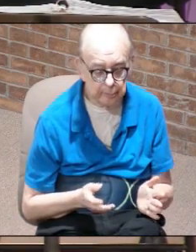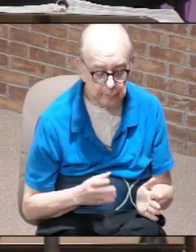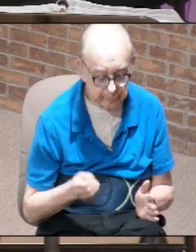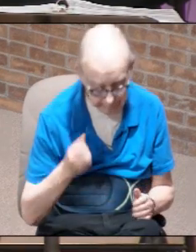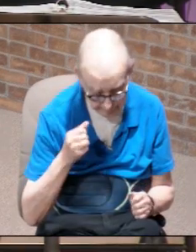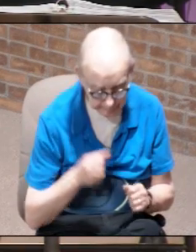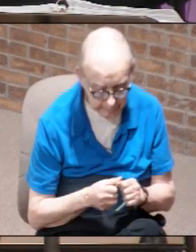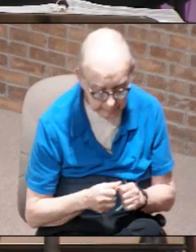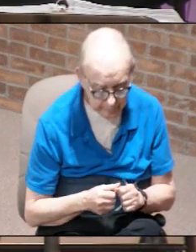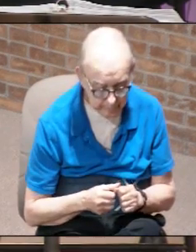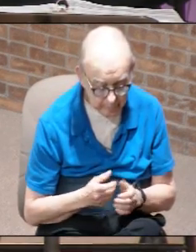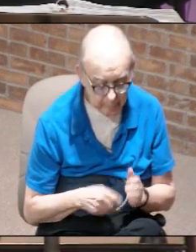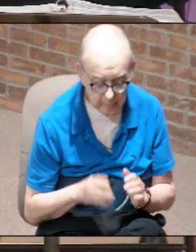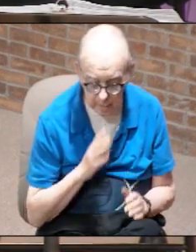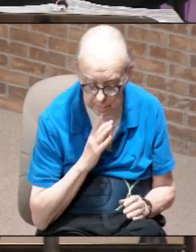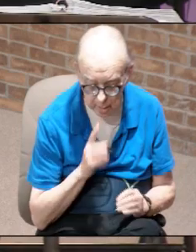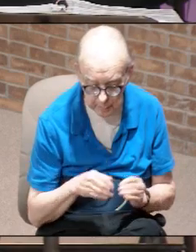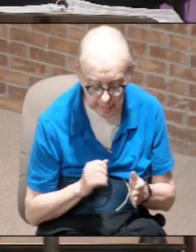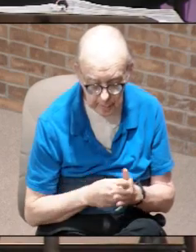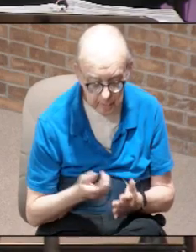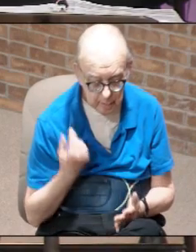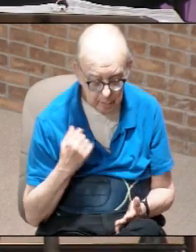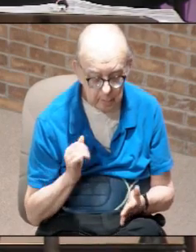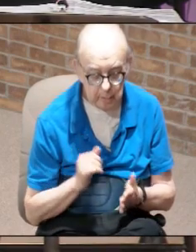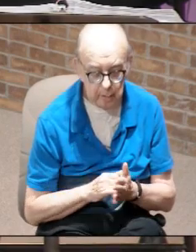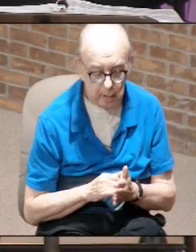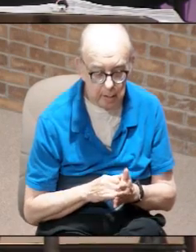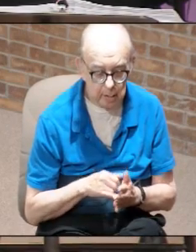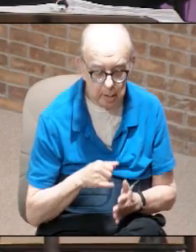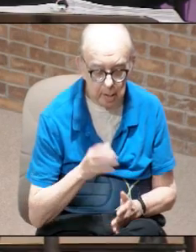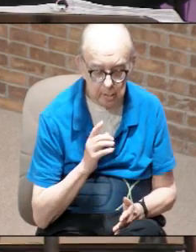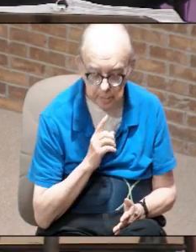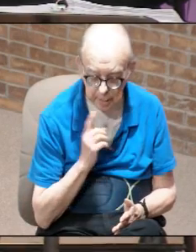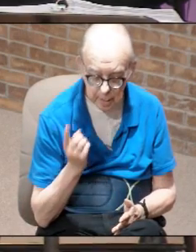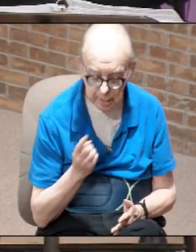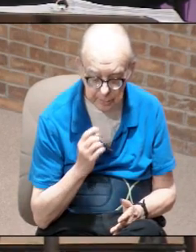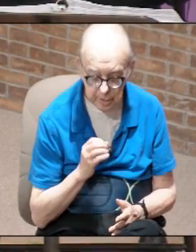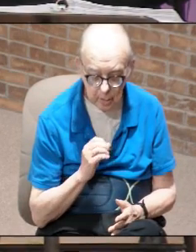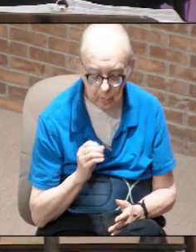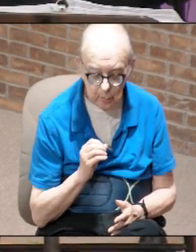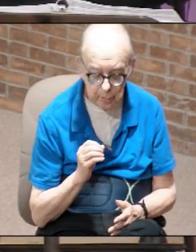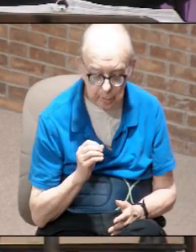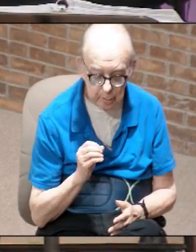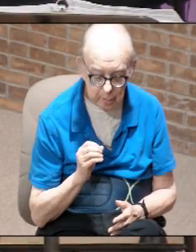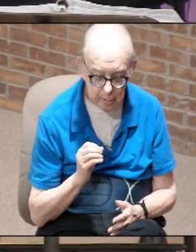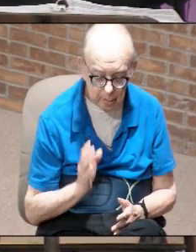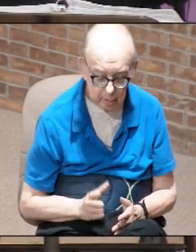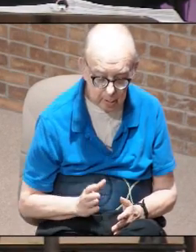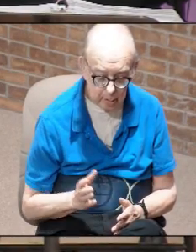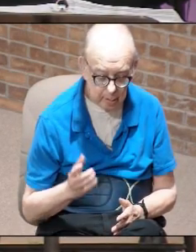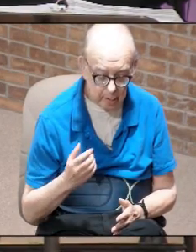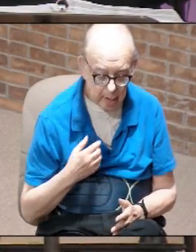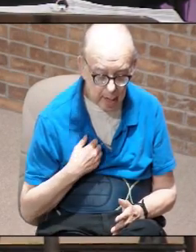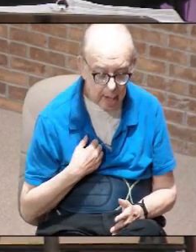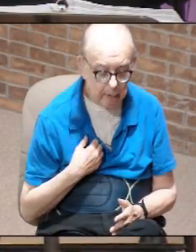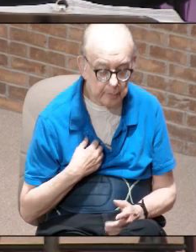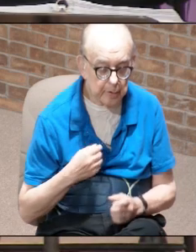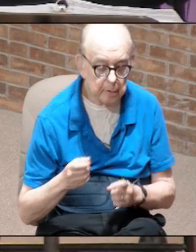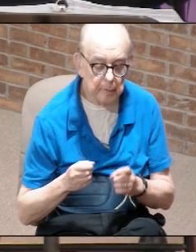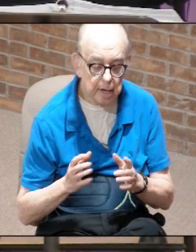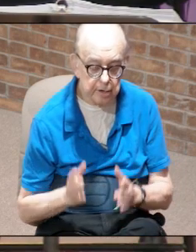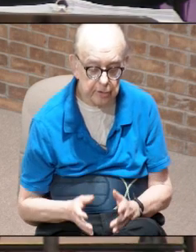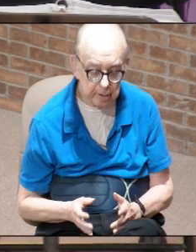And remember, that's what we were talking about last week, and that's this, that God's the owner, I'm the manager.